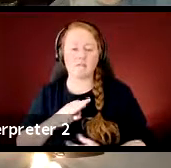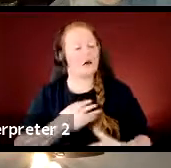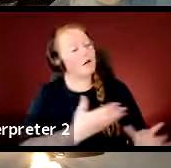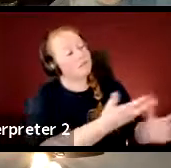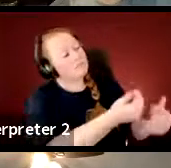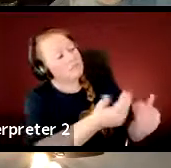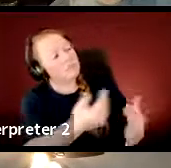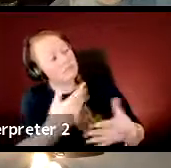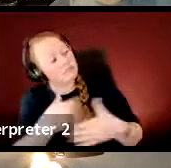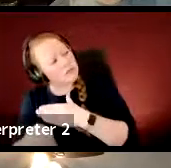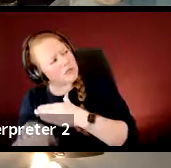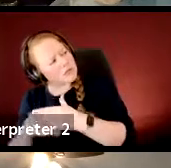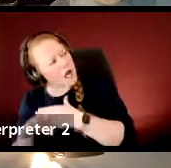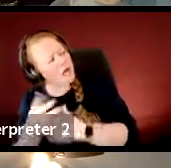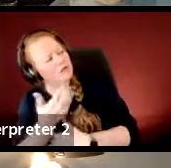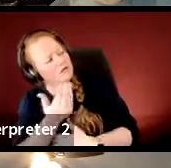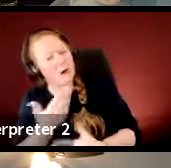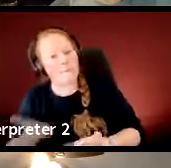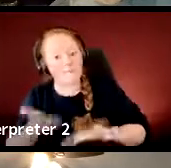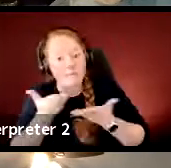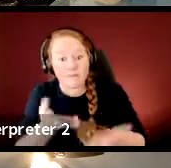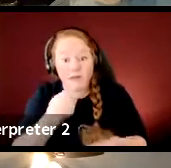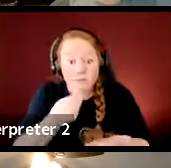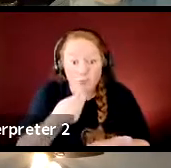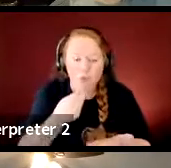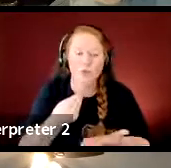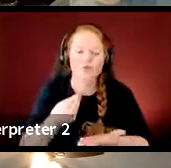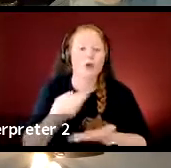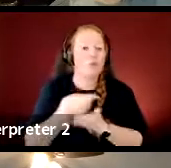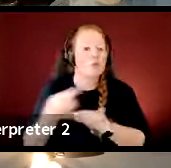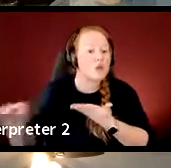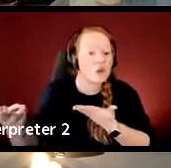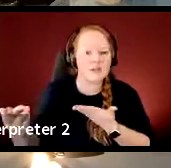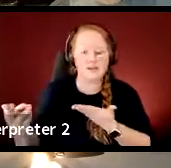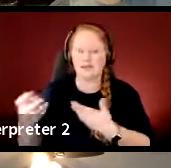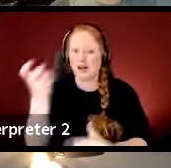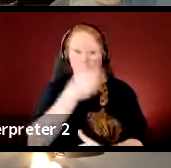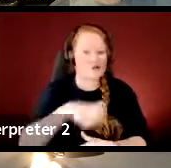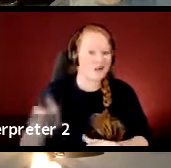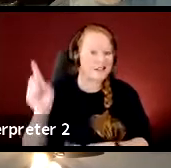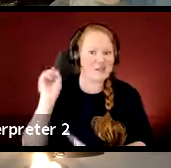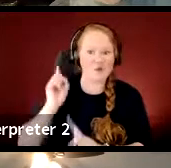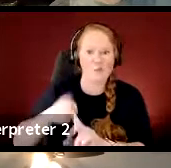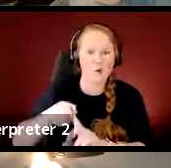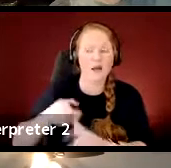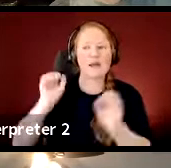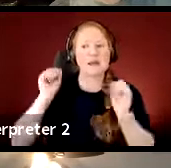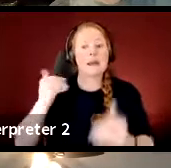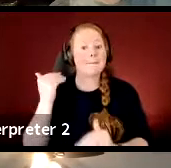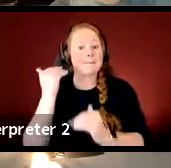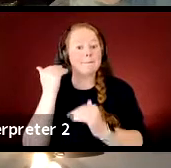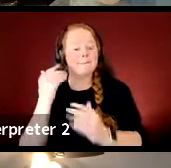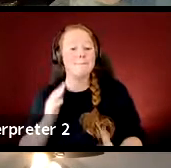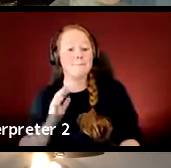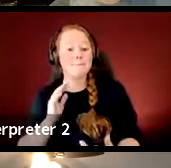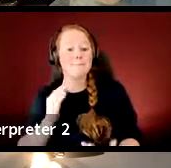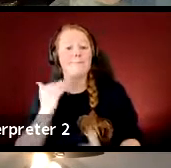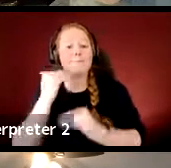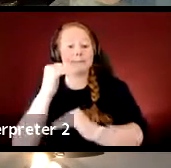food and resources, and serves as a transition point, we can meet a lot of immediate basic needs with